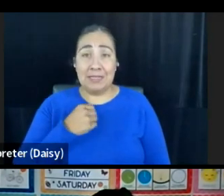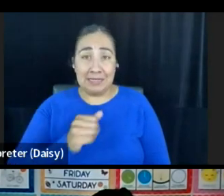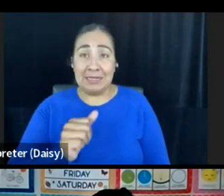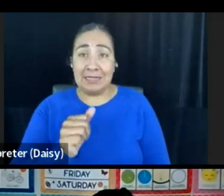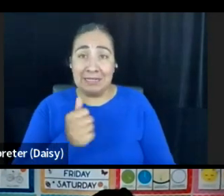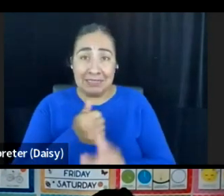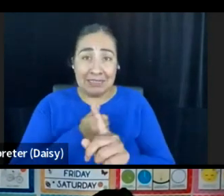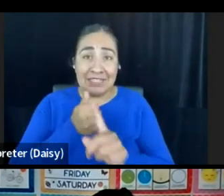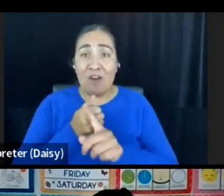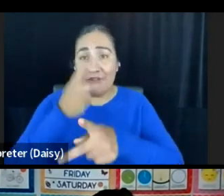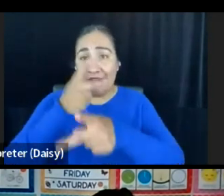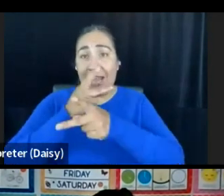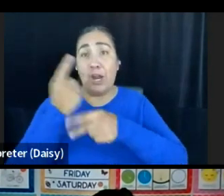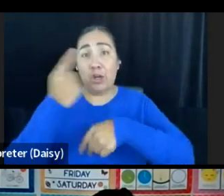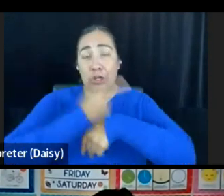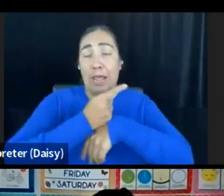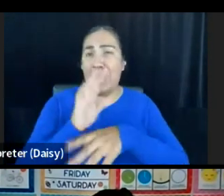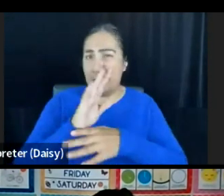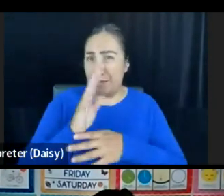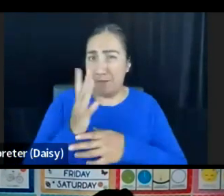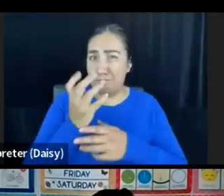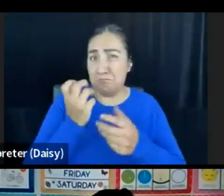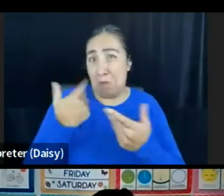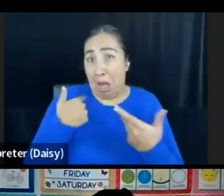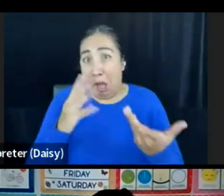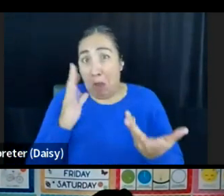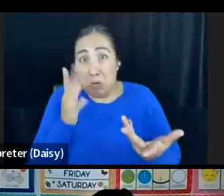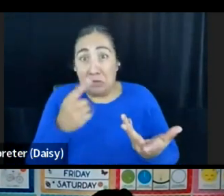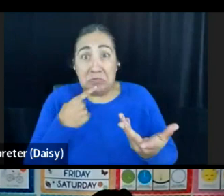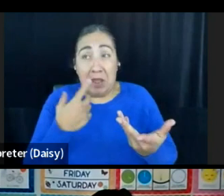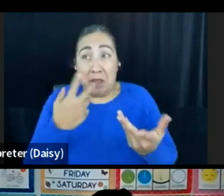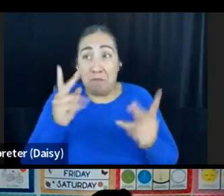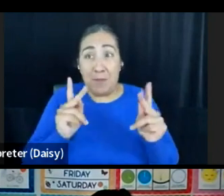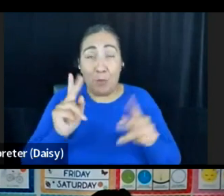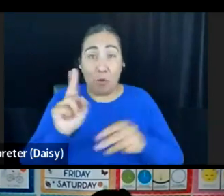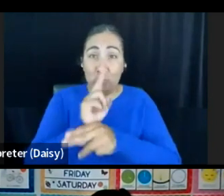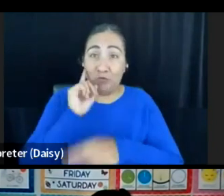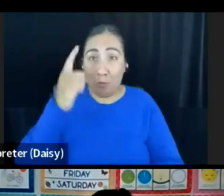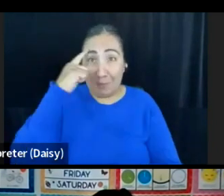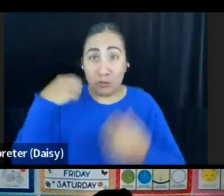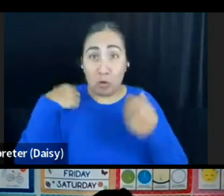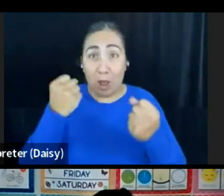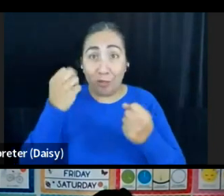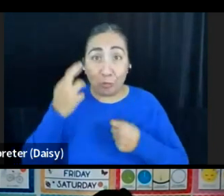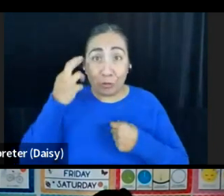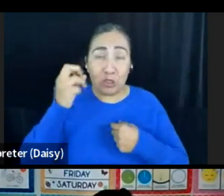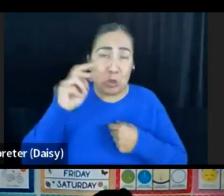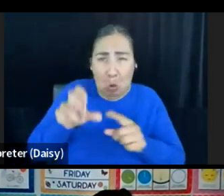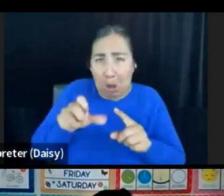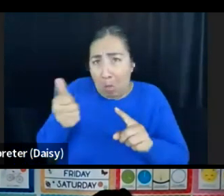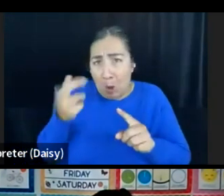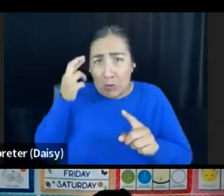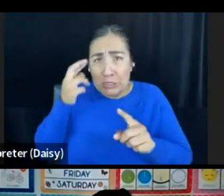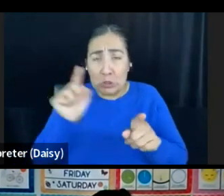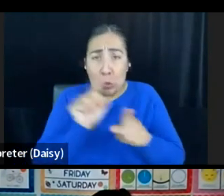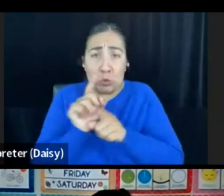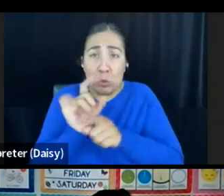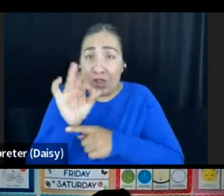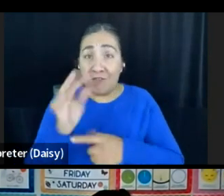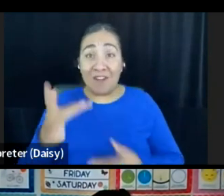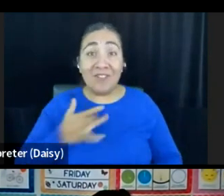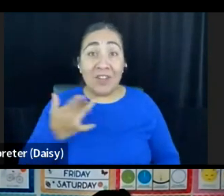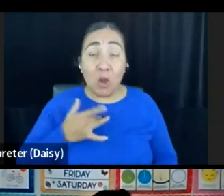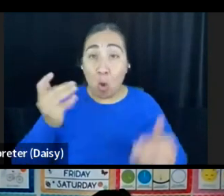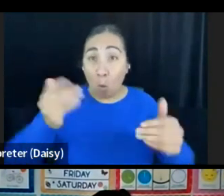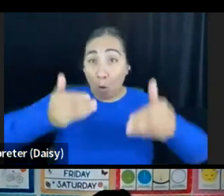for mental health reasons or for other reasons. But if you're feeling overwhelmed, right now, I believe